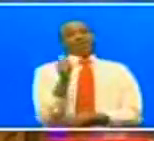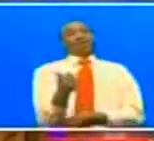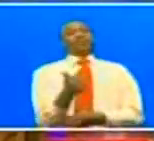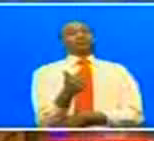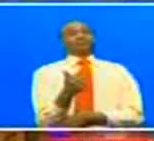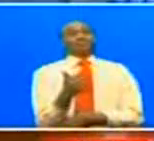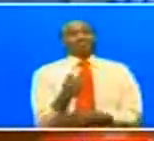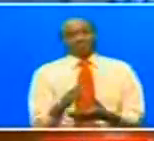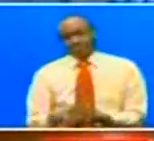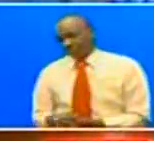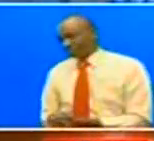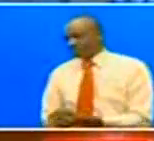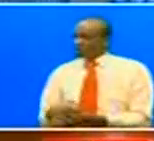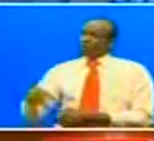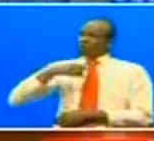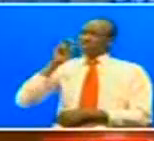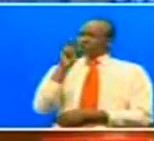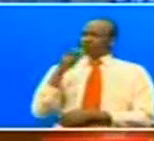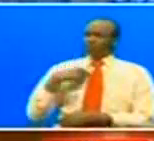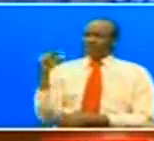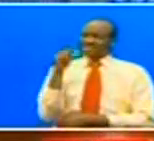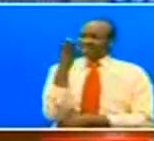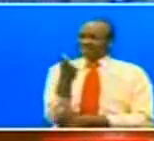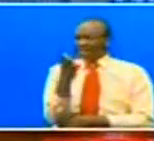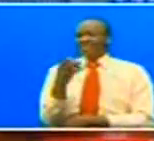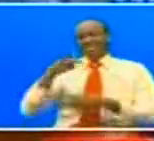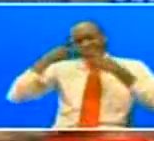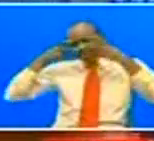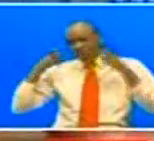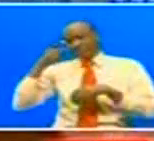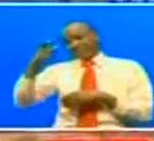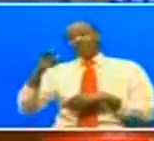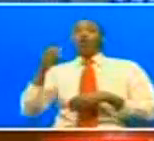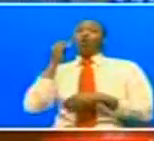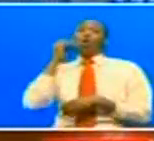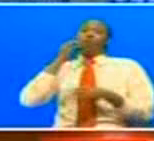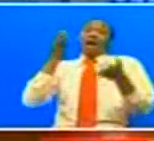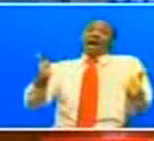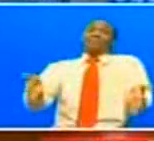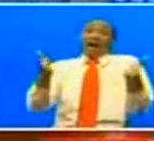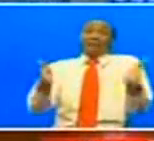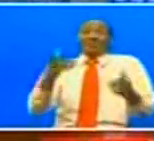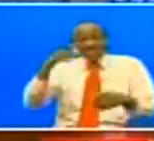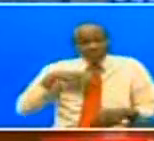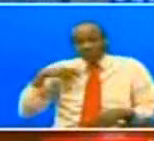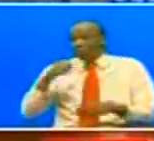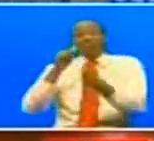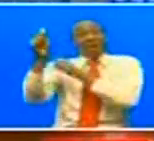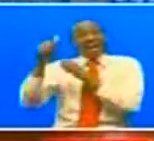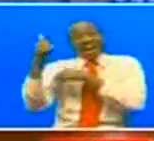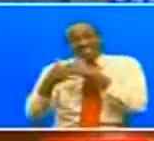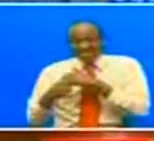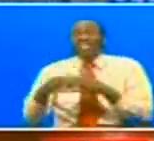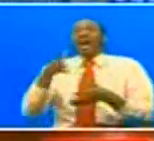think we saw from Garissa, with the reports coming out of Garissa, is that terrorism has now become homegrown. Mm. These guys did not come from across the border. They